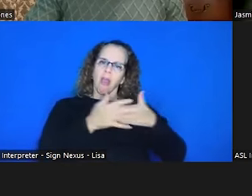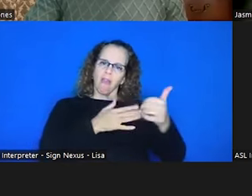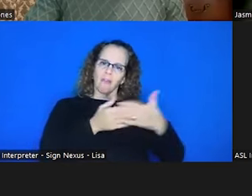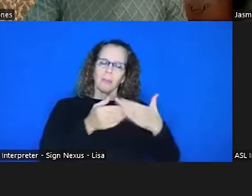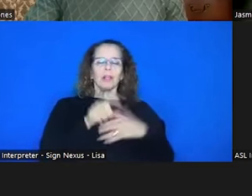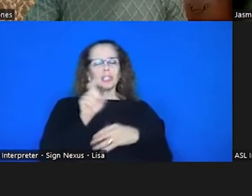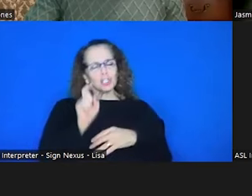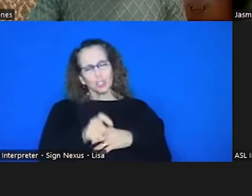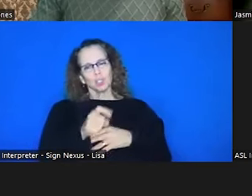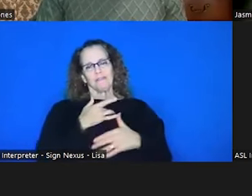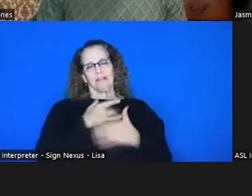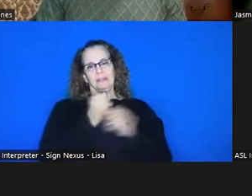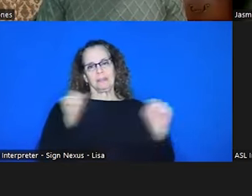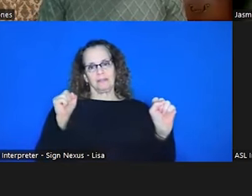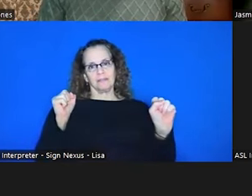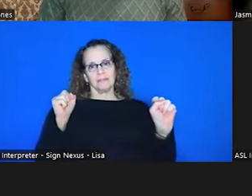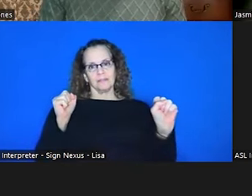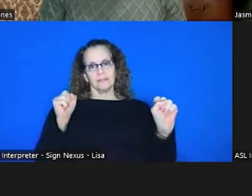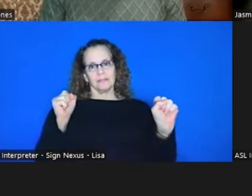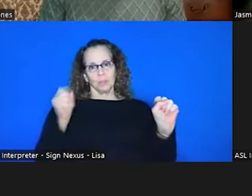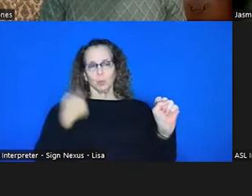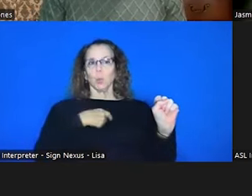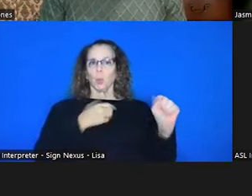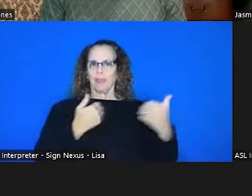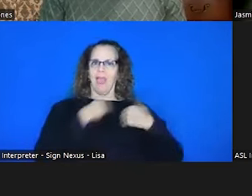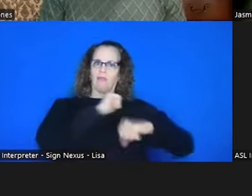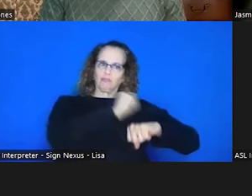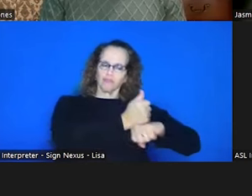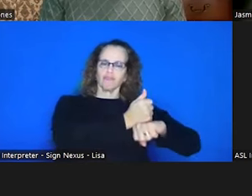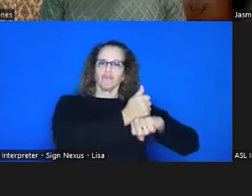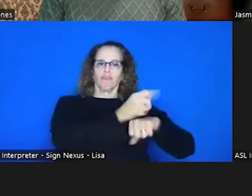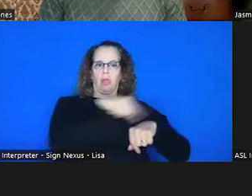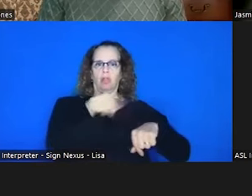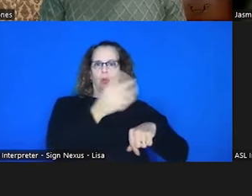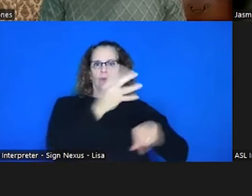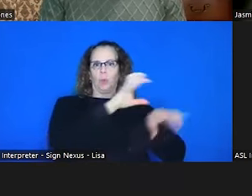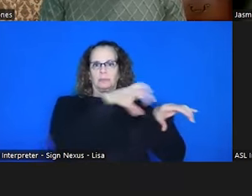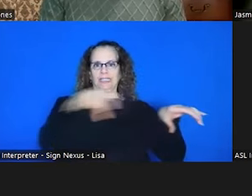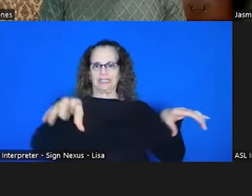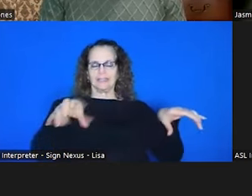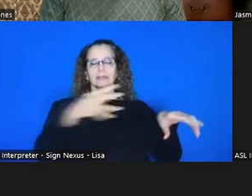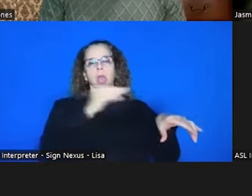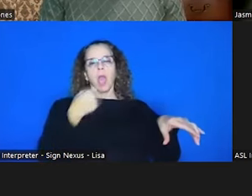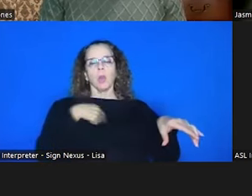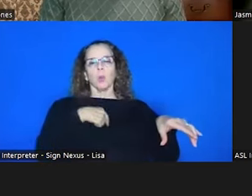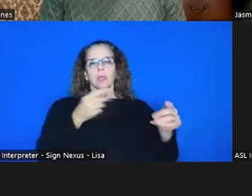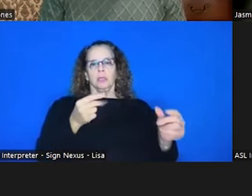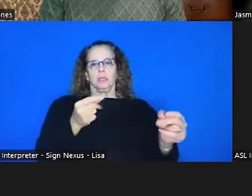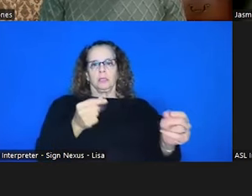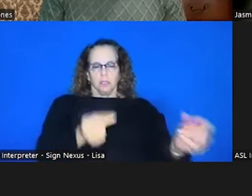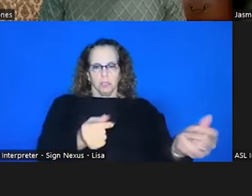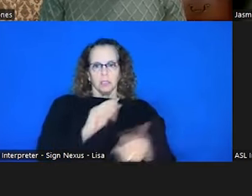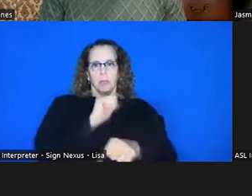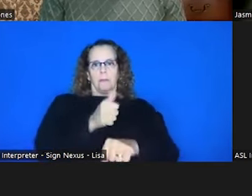They should feel safe. So we have those shelter spaces. Also, we have expedited placement. Individuals